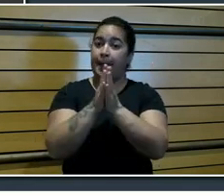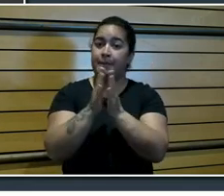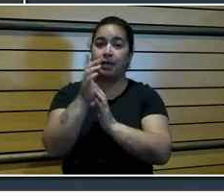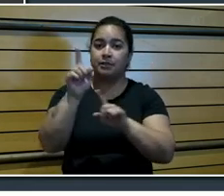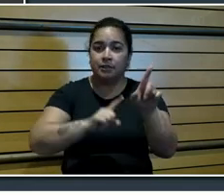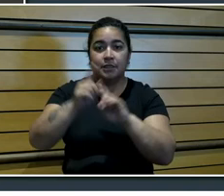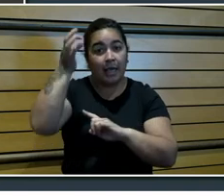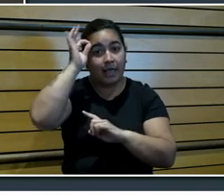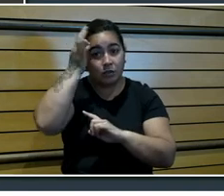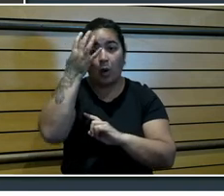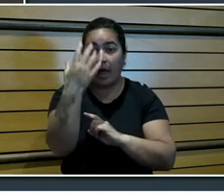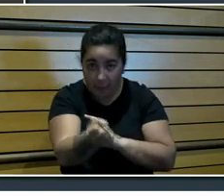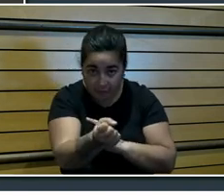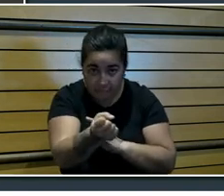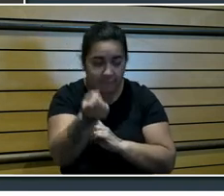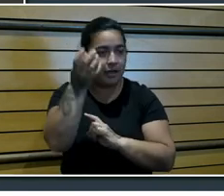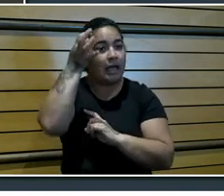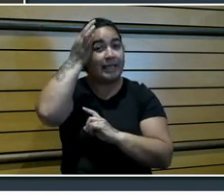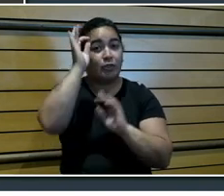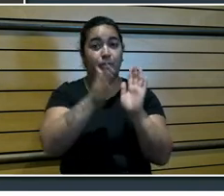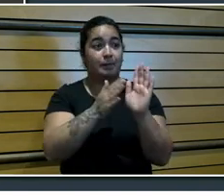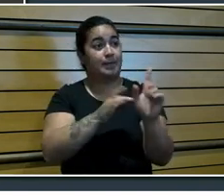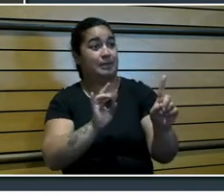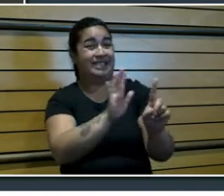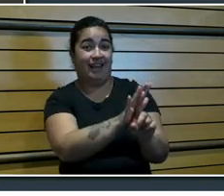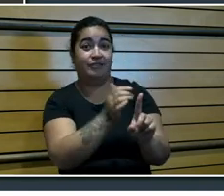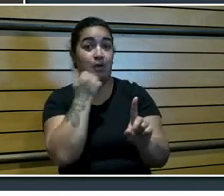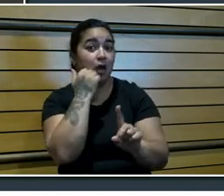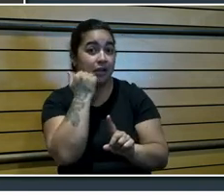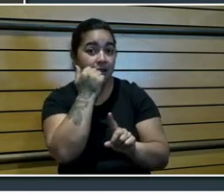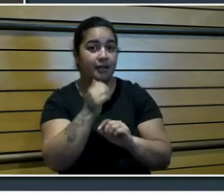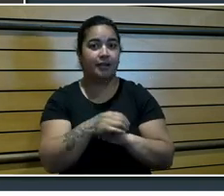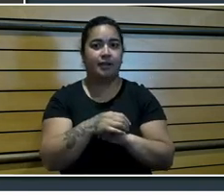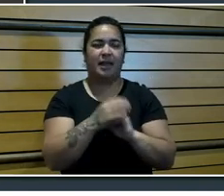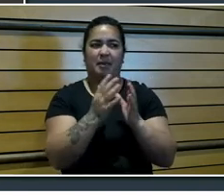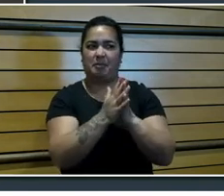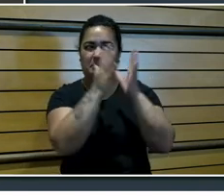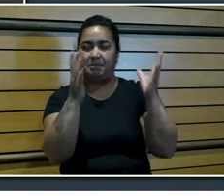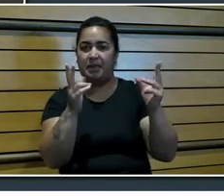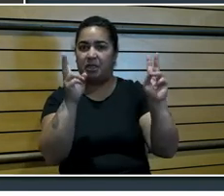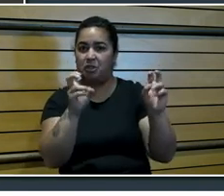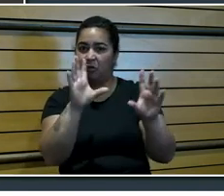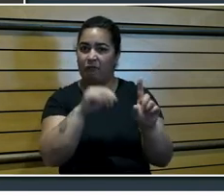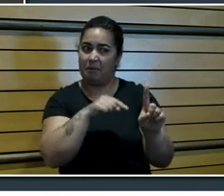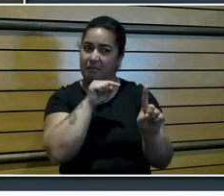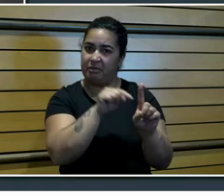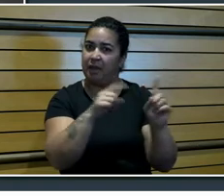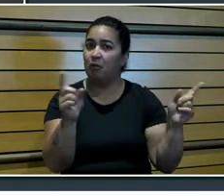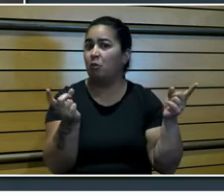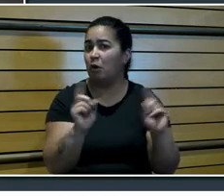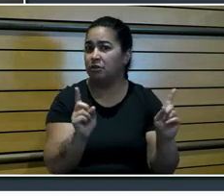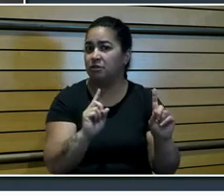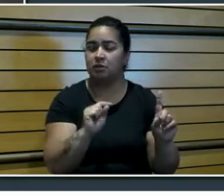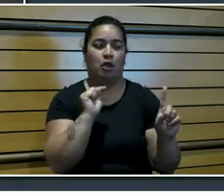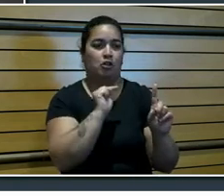Māori councillors who have been elected on the general roll, a large issue that comes with this is that they have to represent